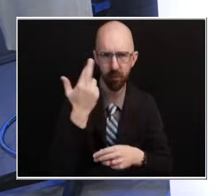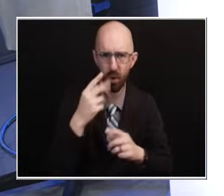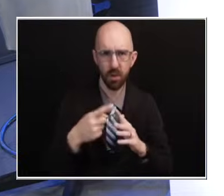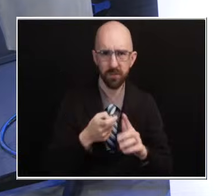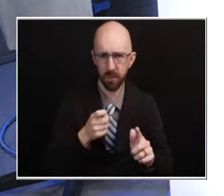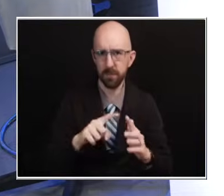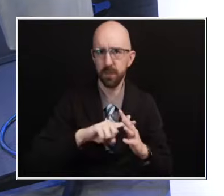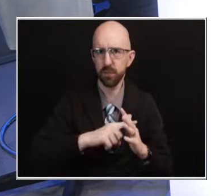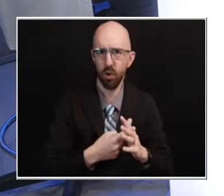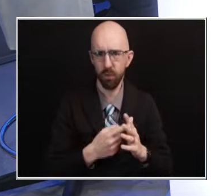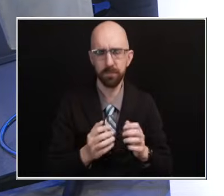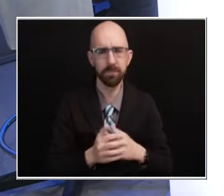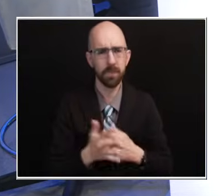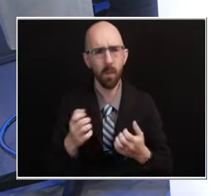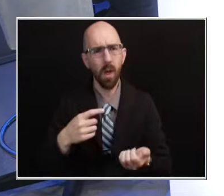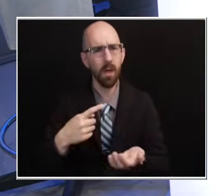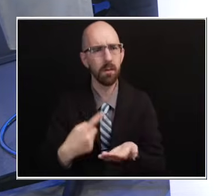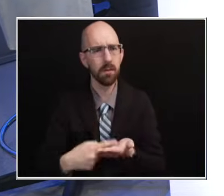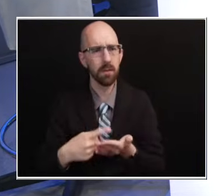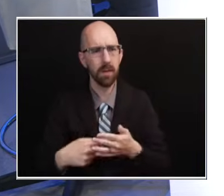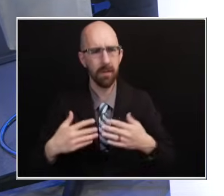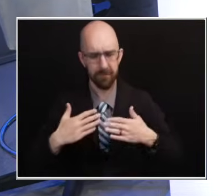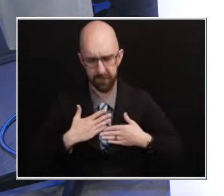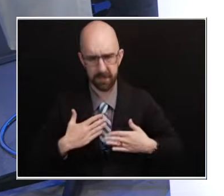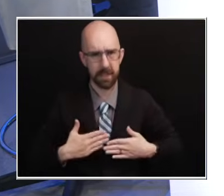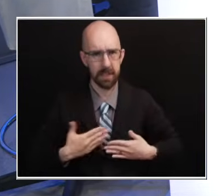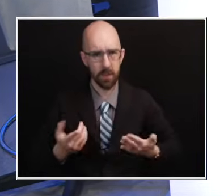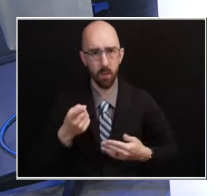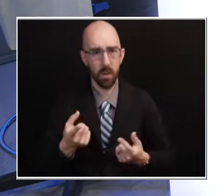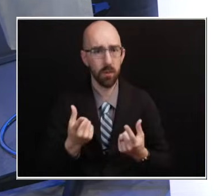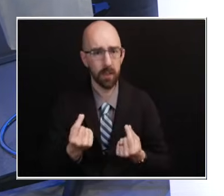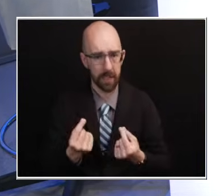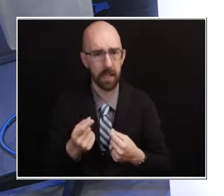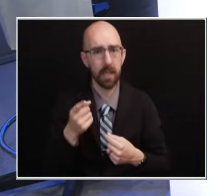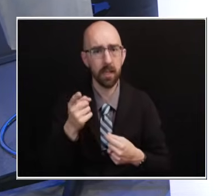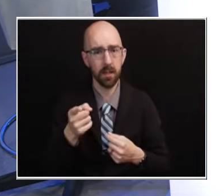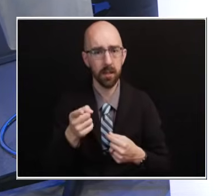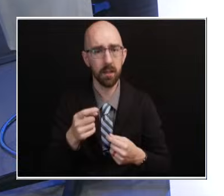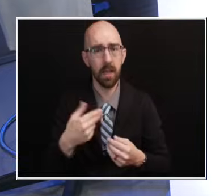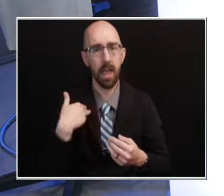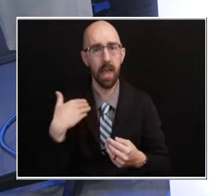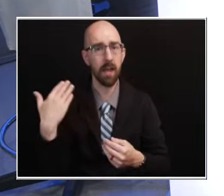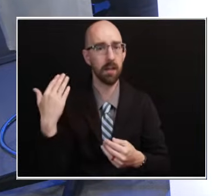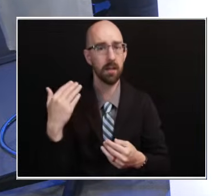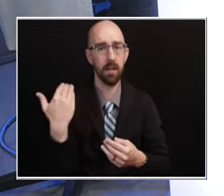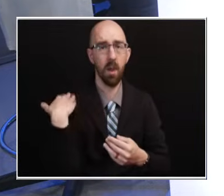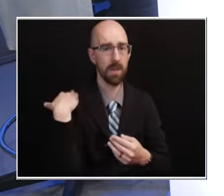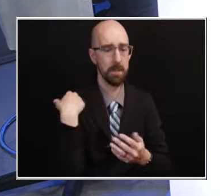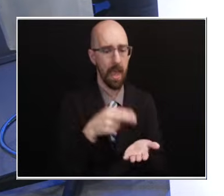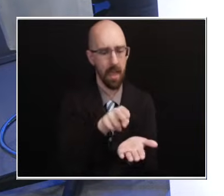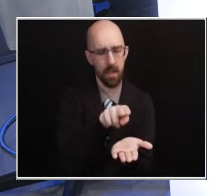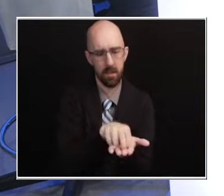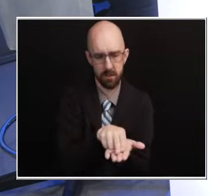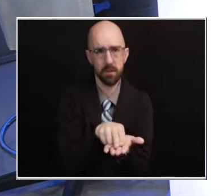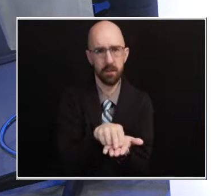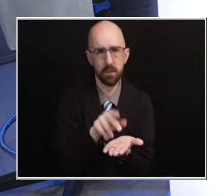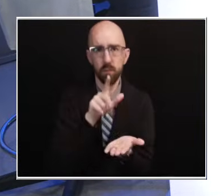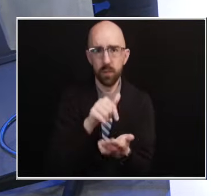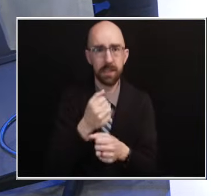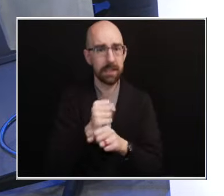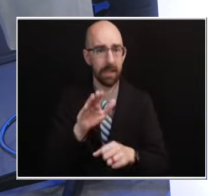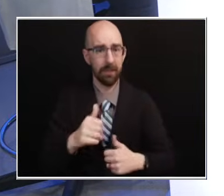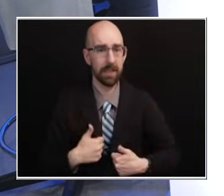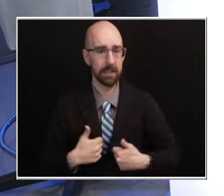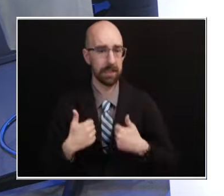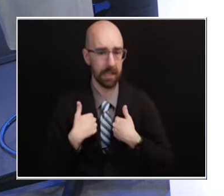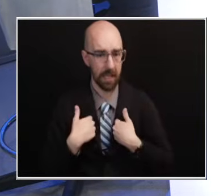about physically what you were doing, because you laid Scott flat on his back to help save his life. You were